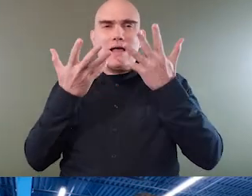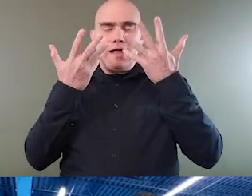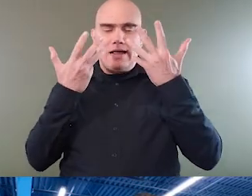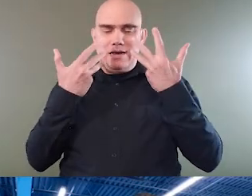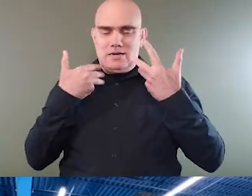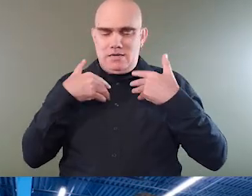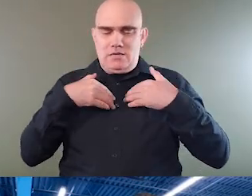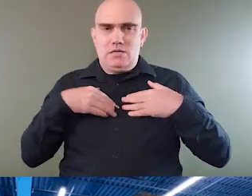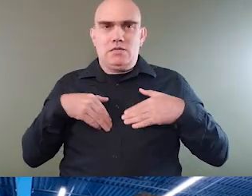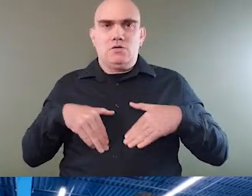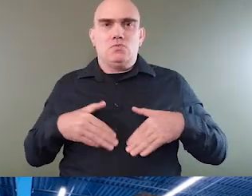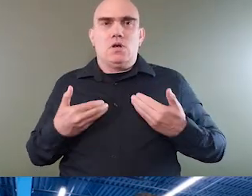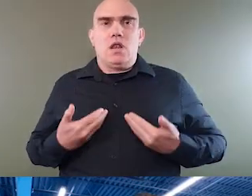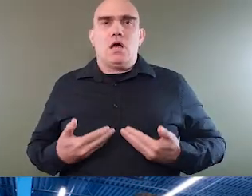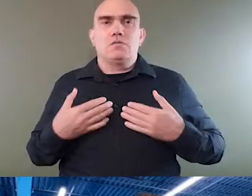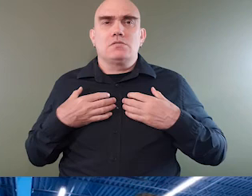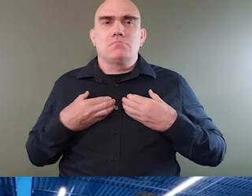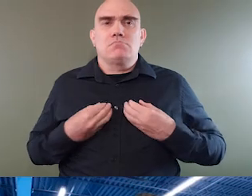lungs.